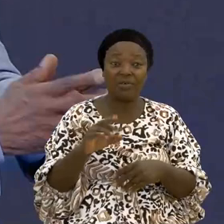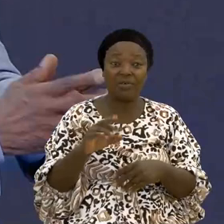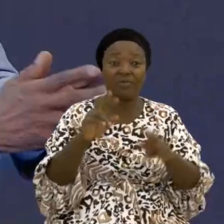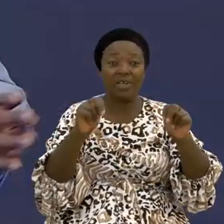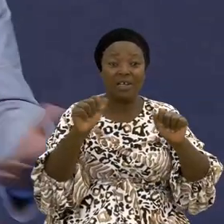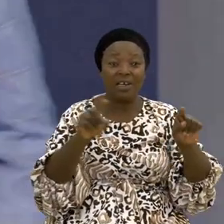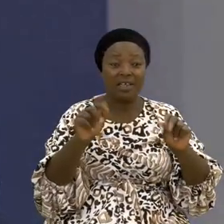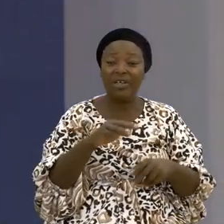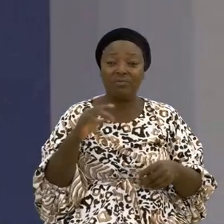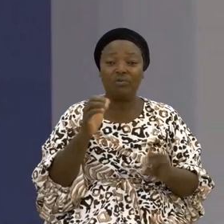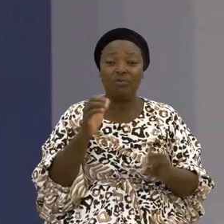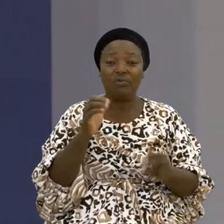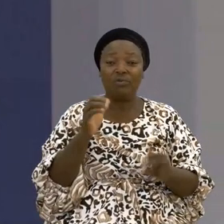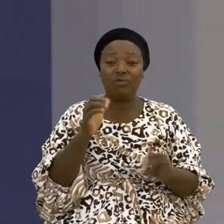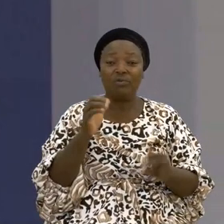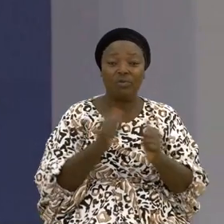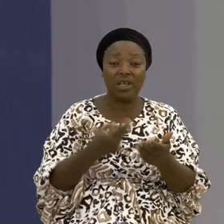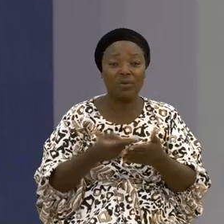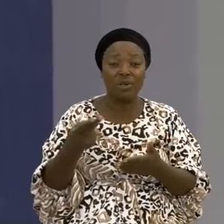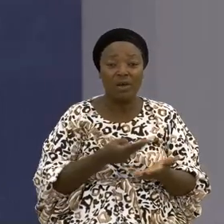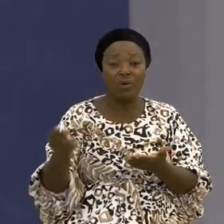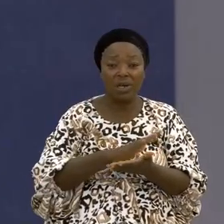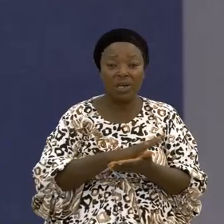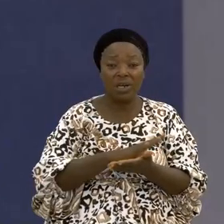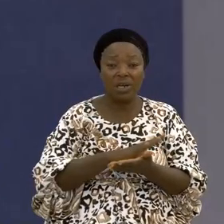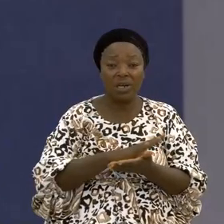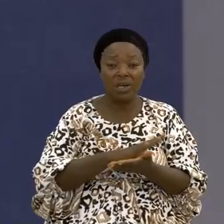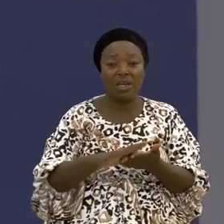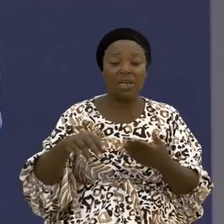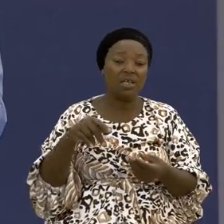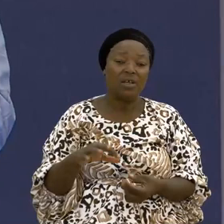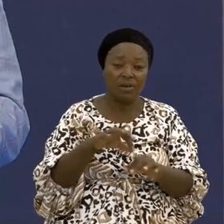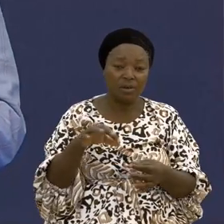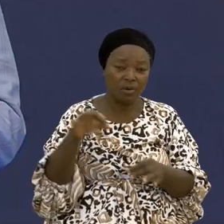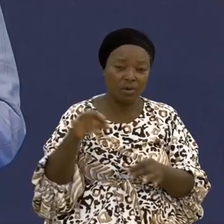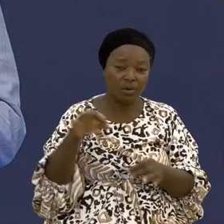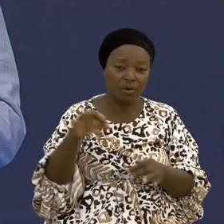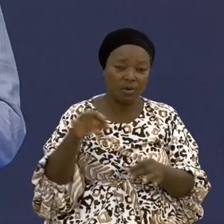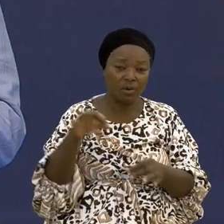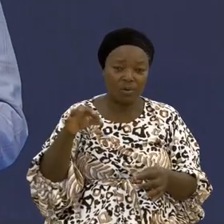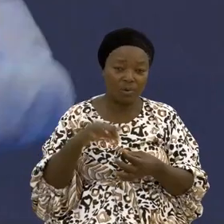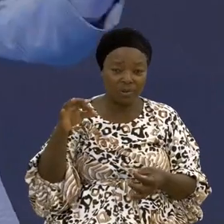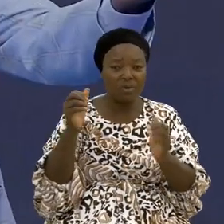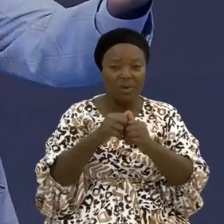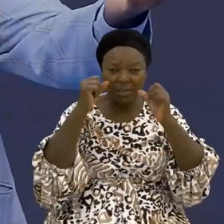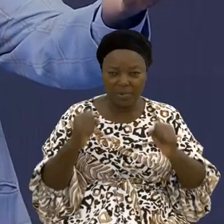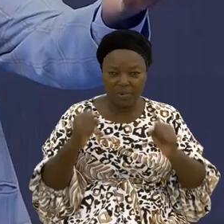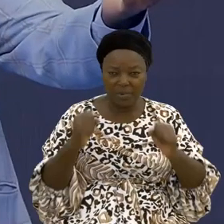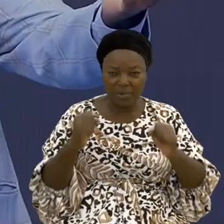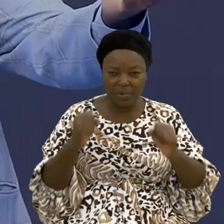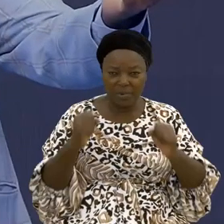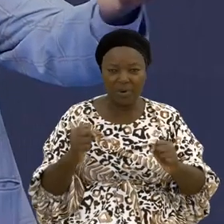Holy Ghost and with power, who went about doing good. That's